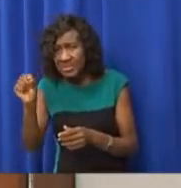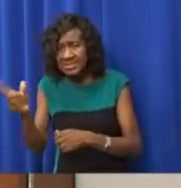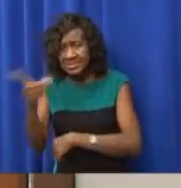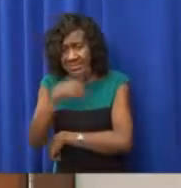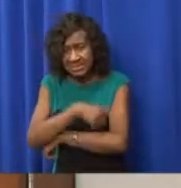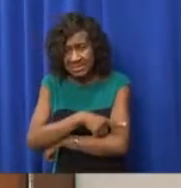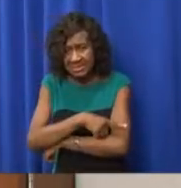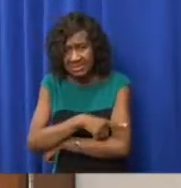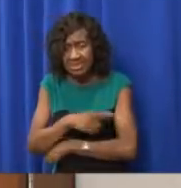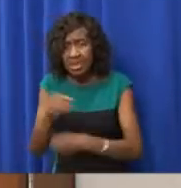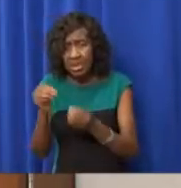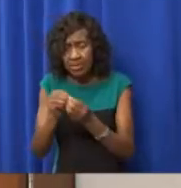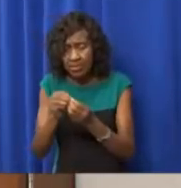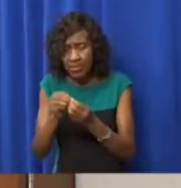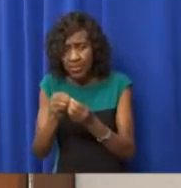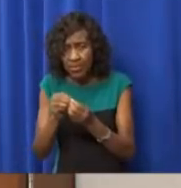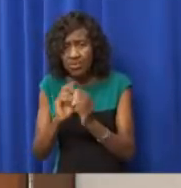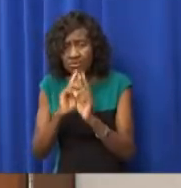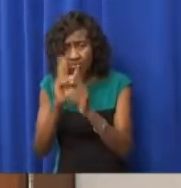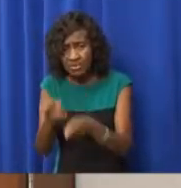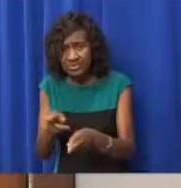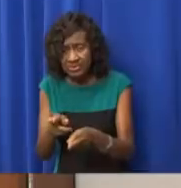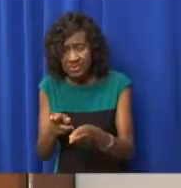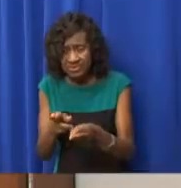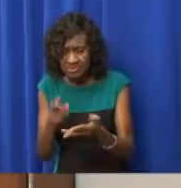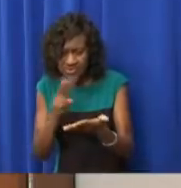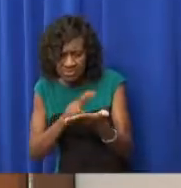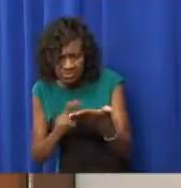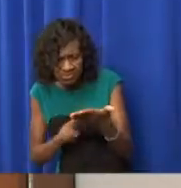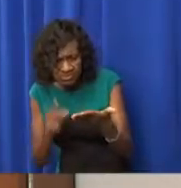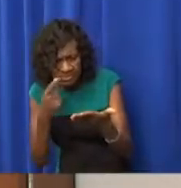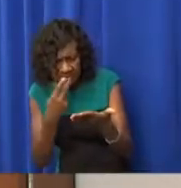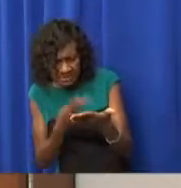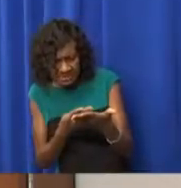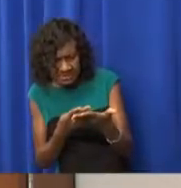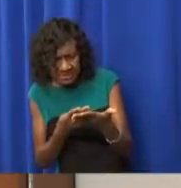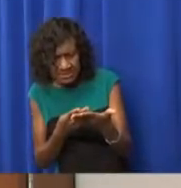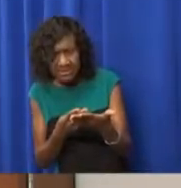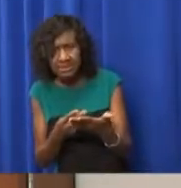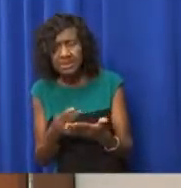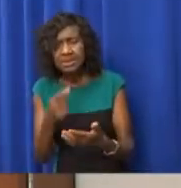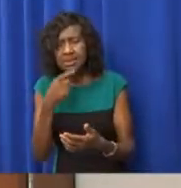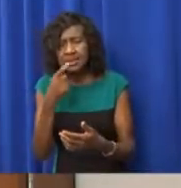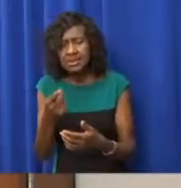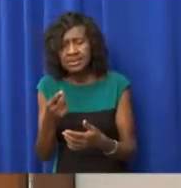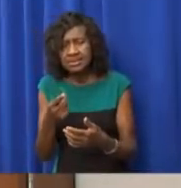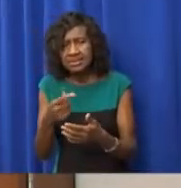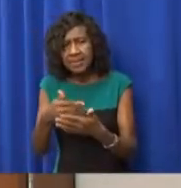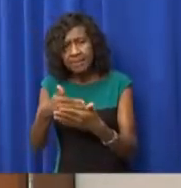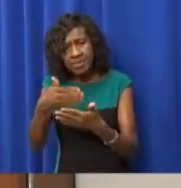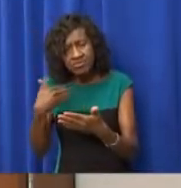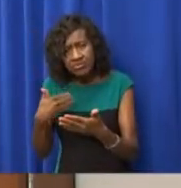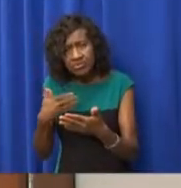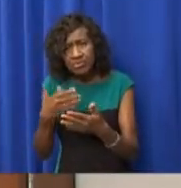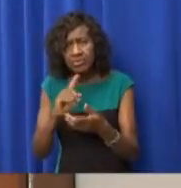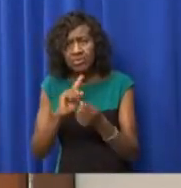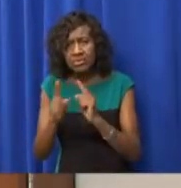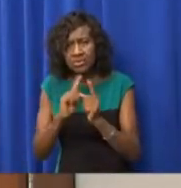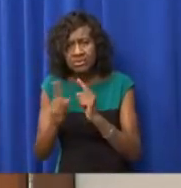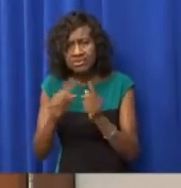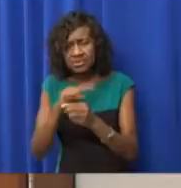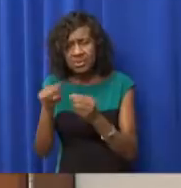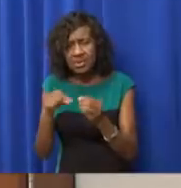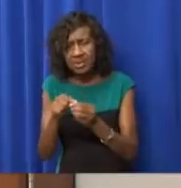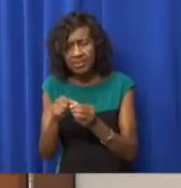studies are coming in to inform this information. There's also something you've heard me talk about before about the